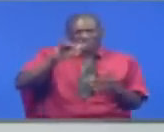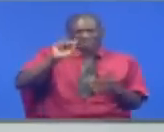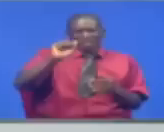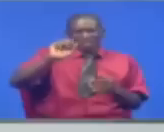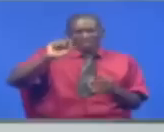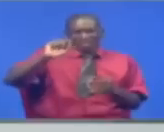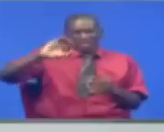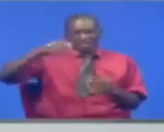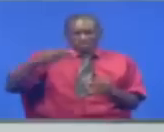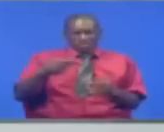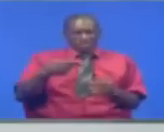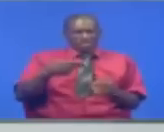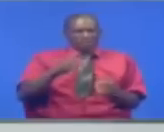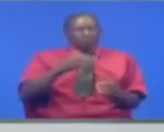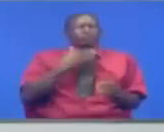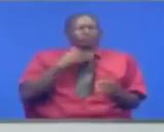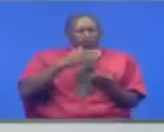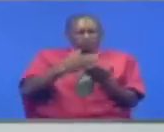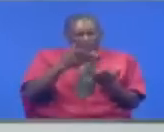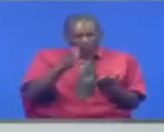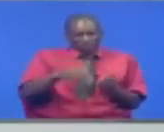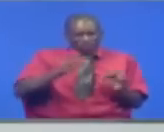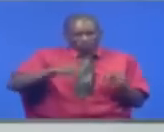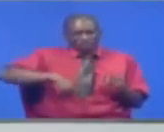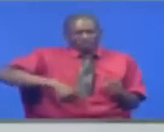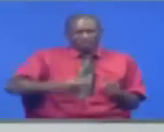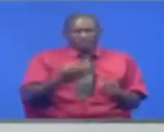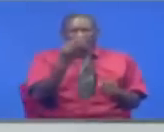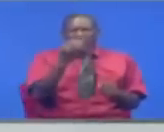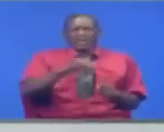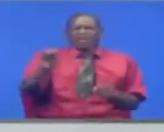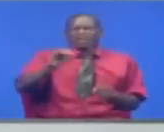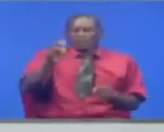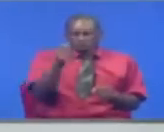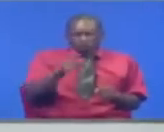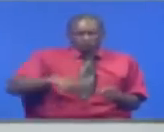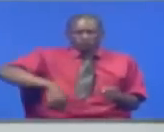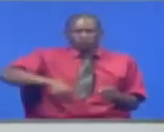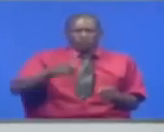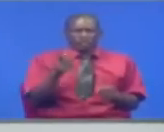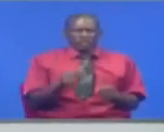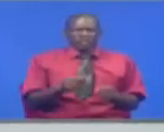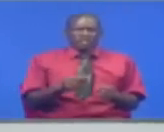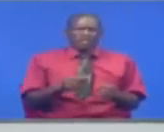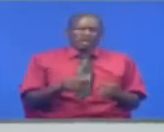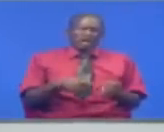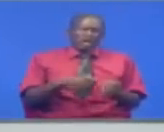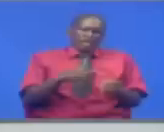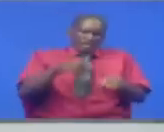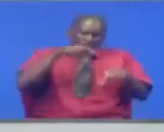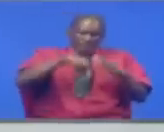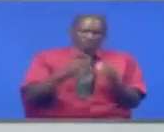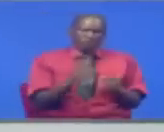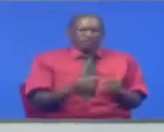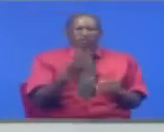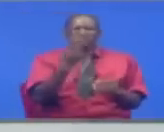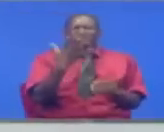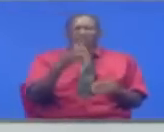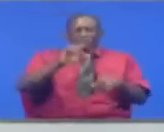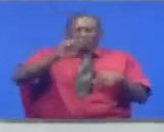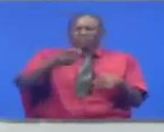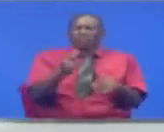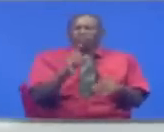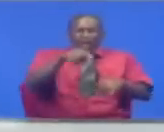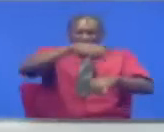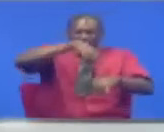to 30 million shillings. What of if I want to take a ride on one? 35,000 shillings an hour. Or so